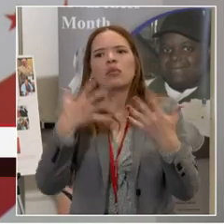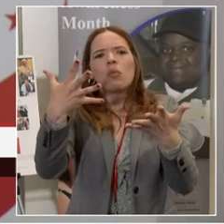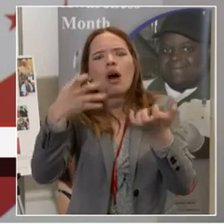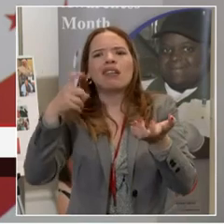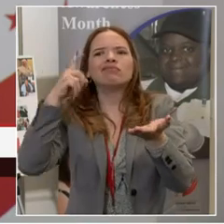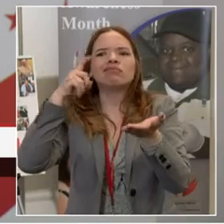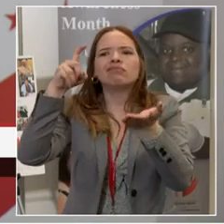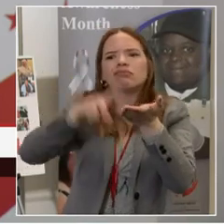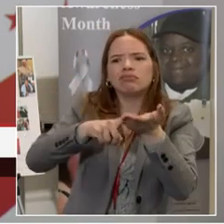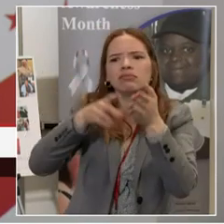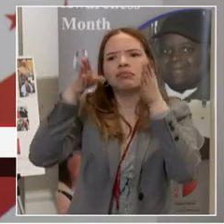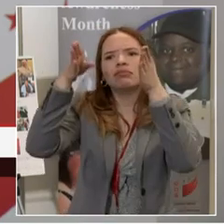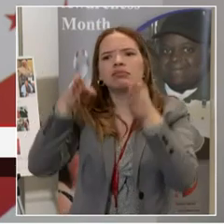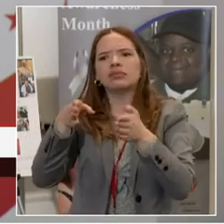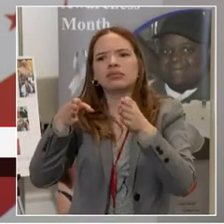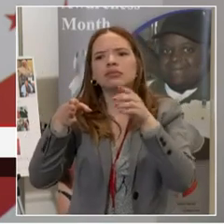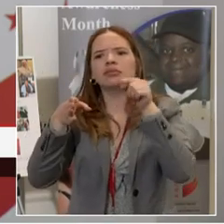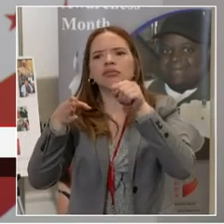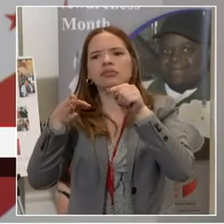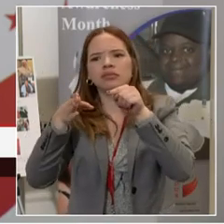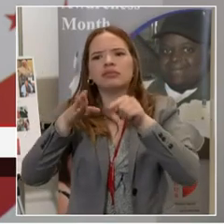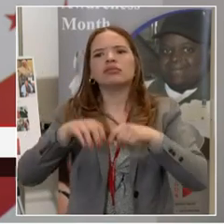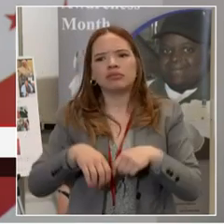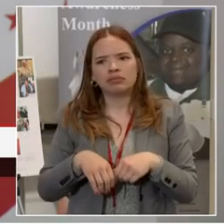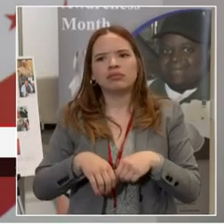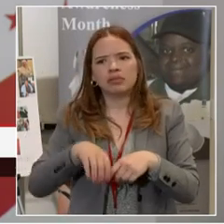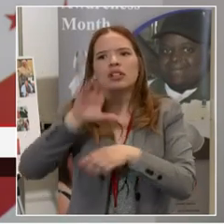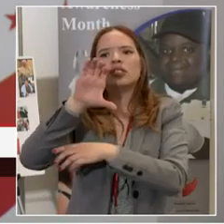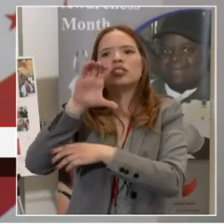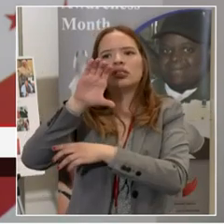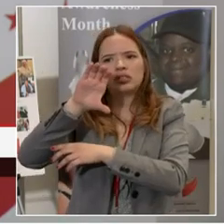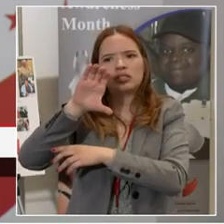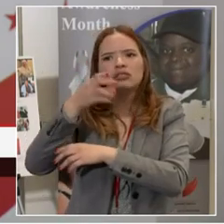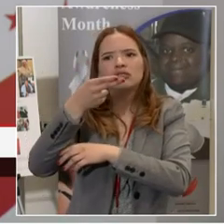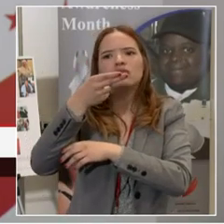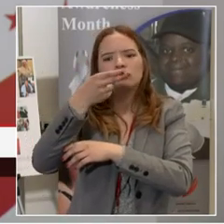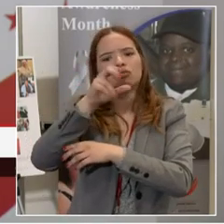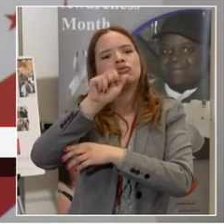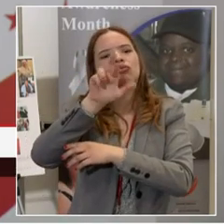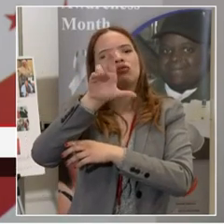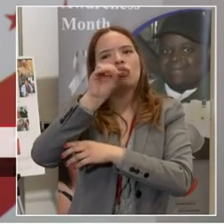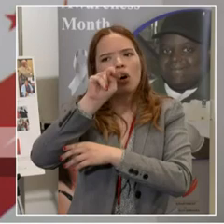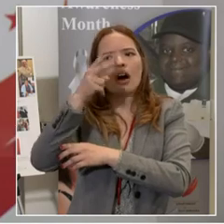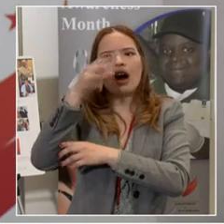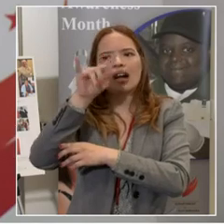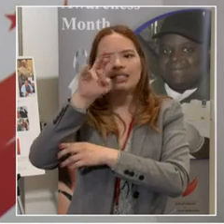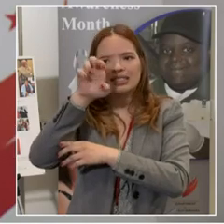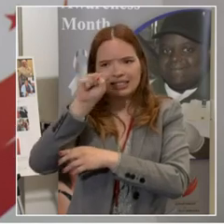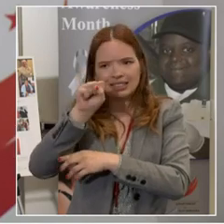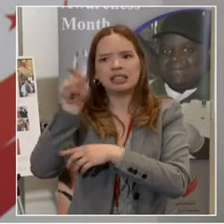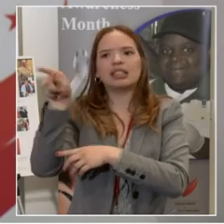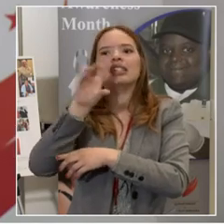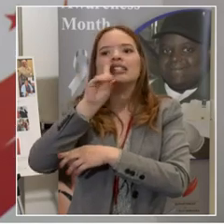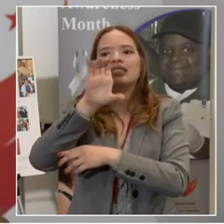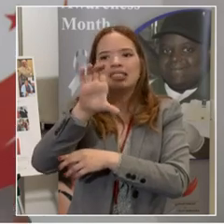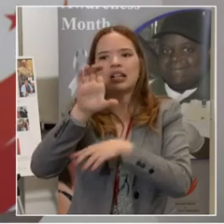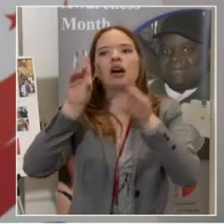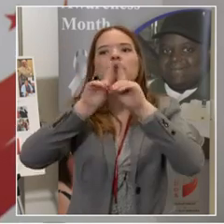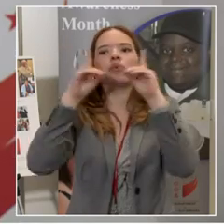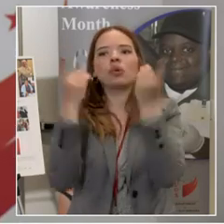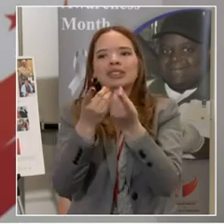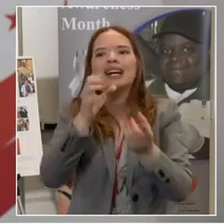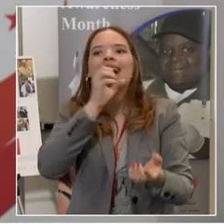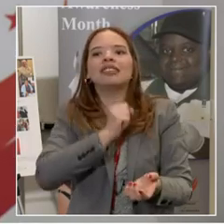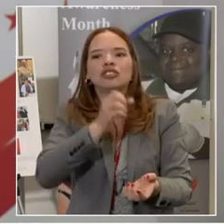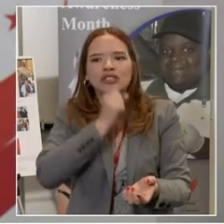recognize Sharon Hines, who is the director of the D.C. Department of Aging and Community Living.